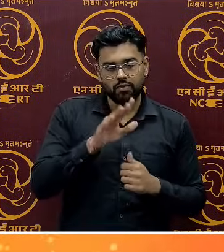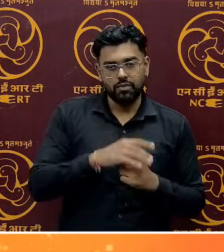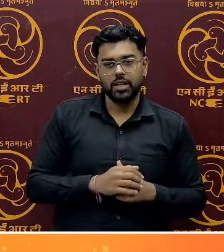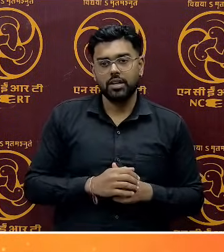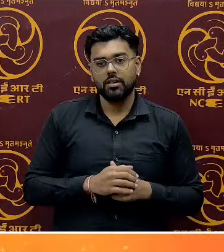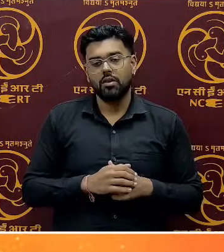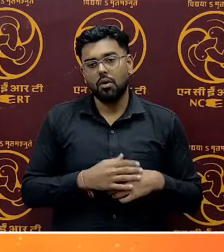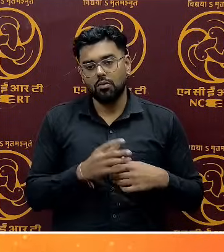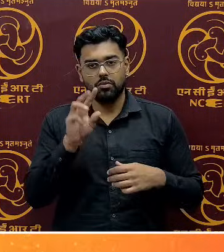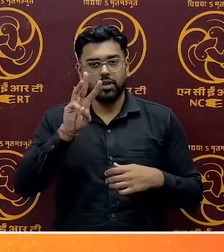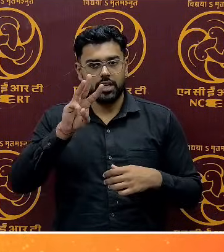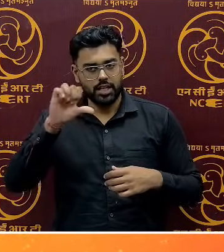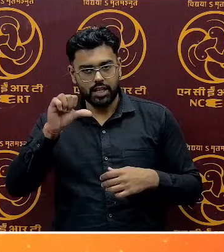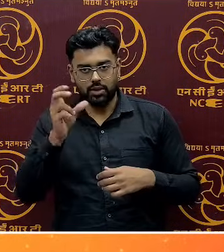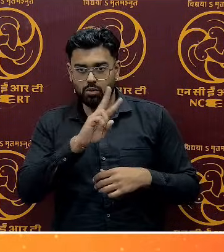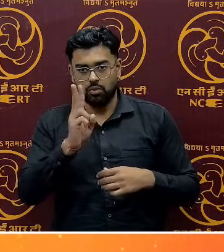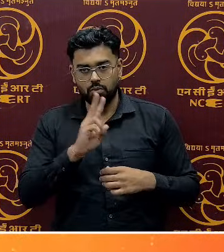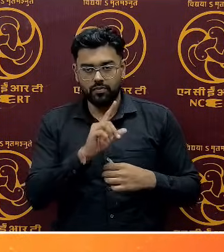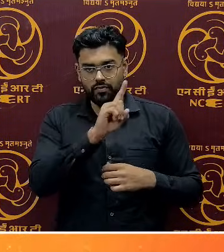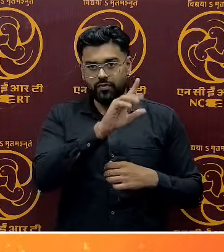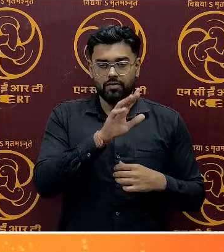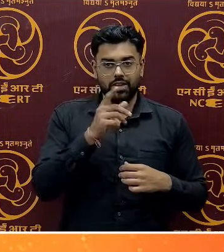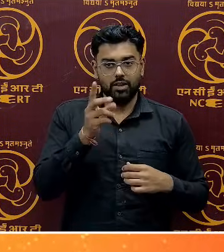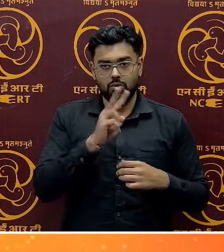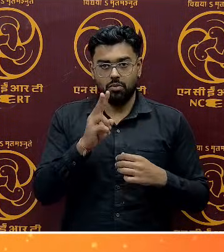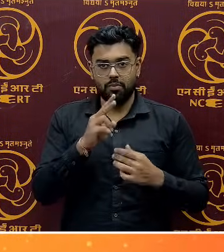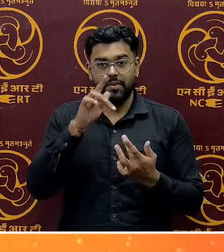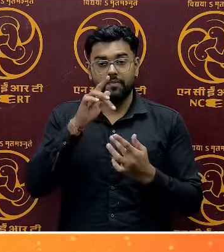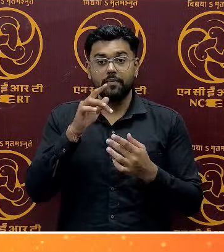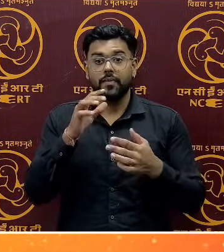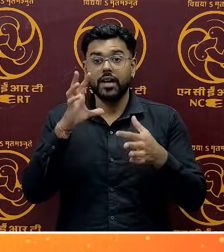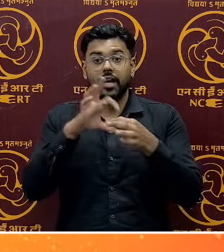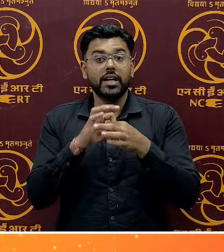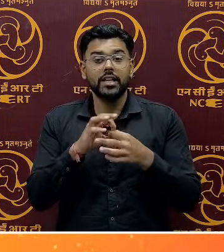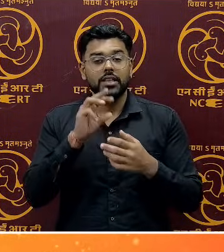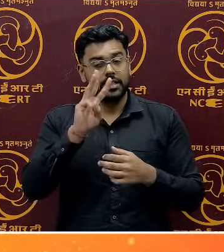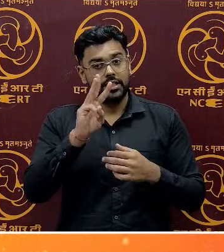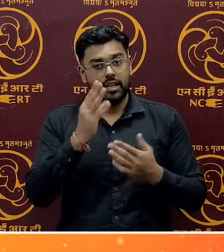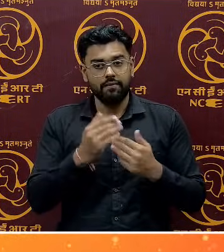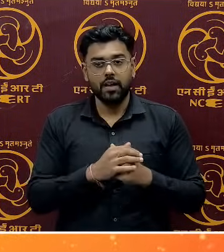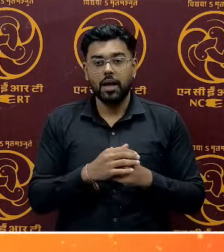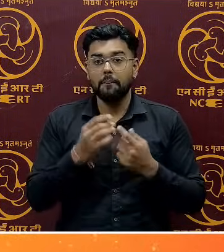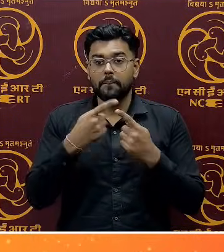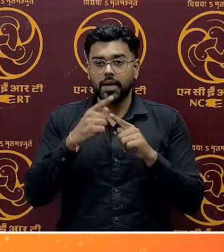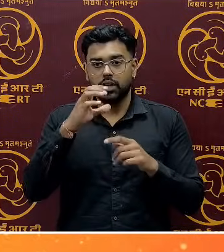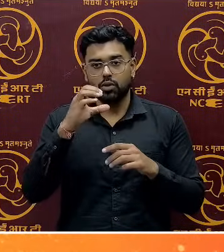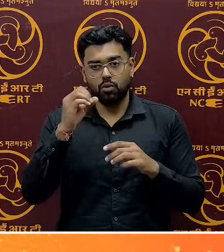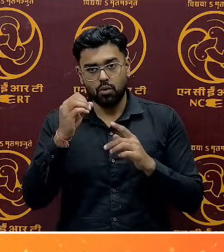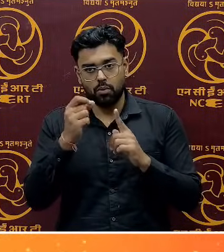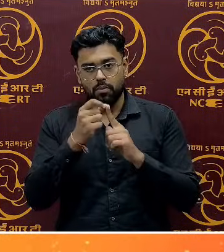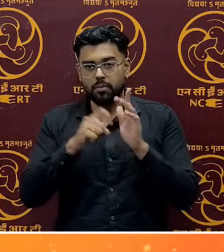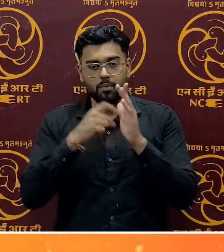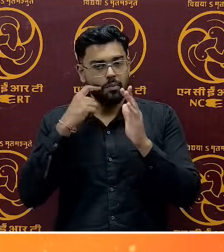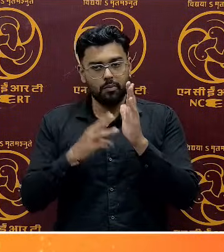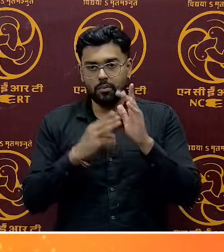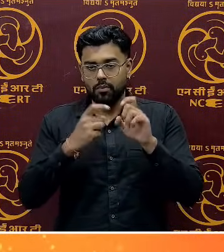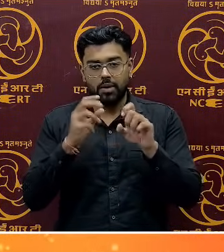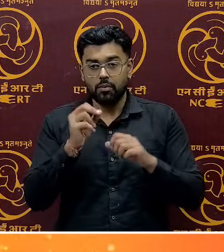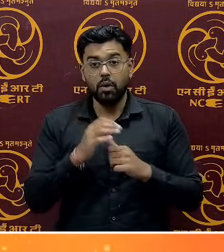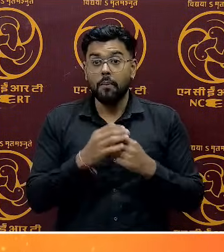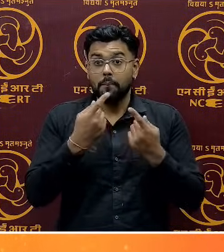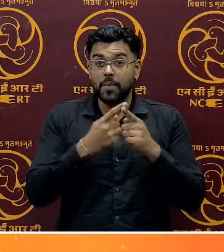39, they have 3 as a common factor. Yes. They are not co-prime. But what about 4 and